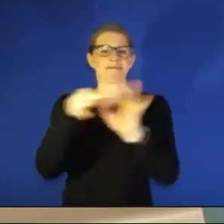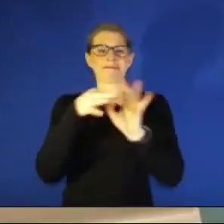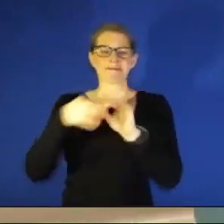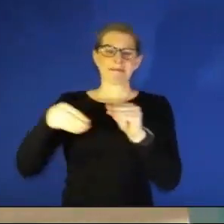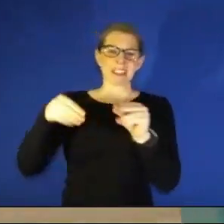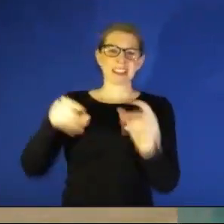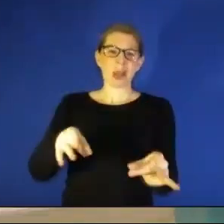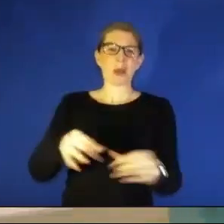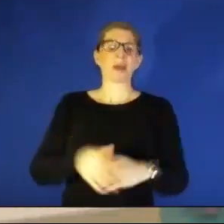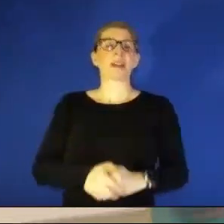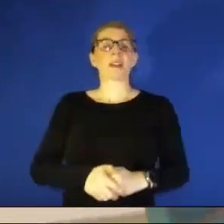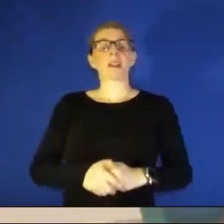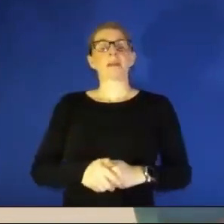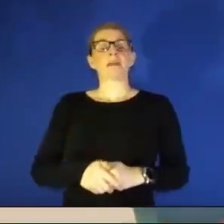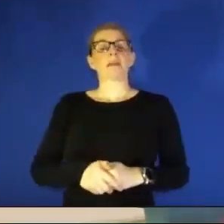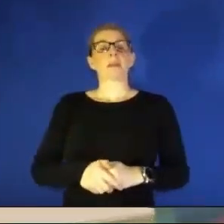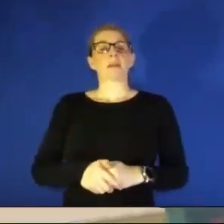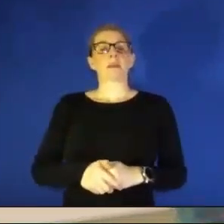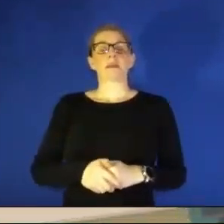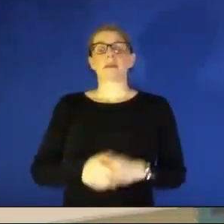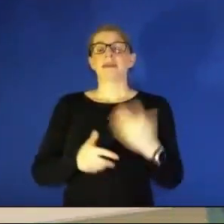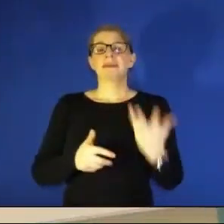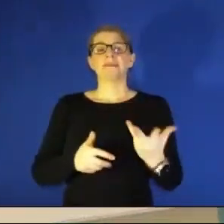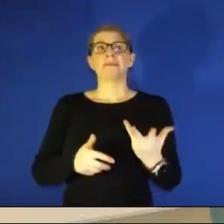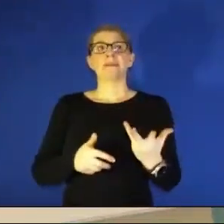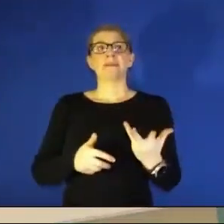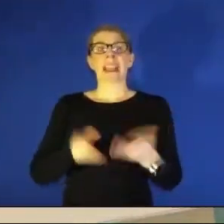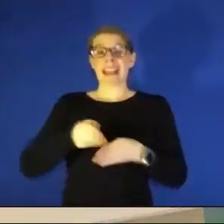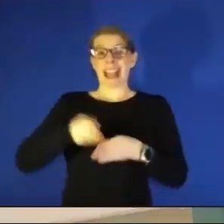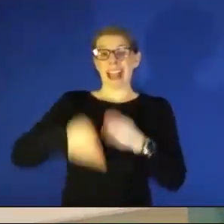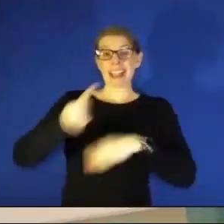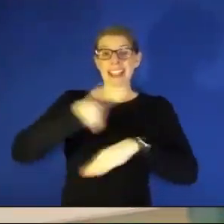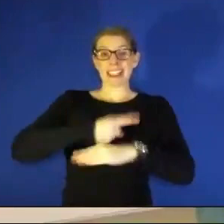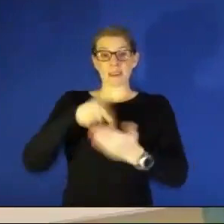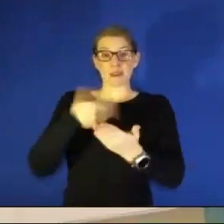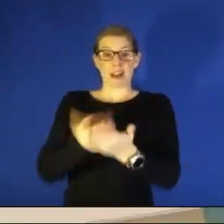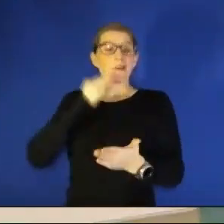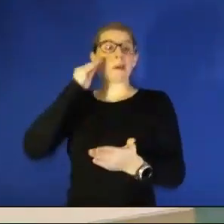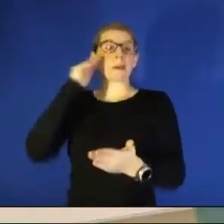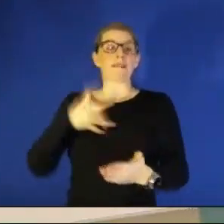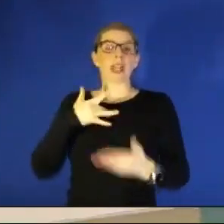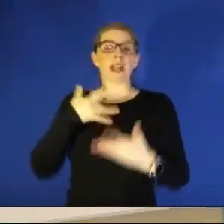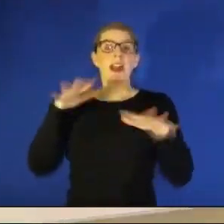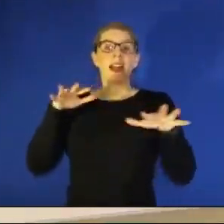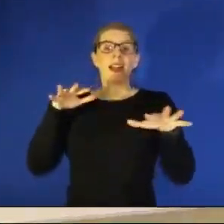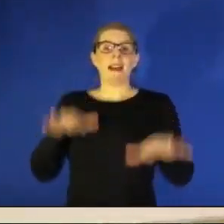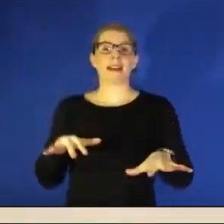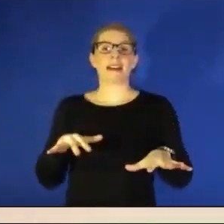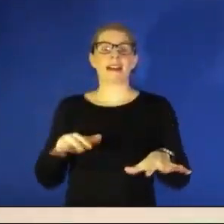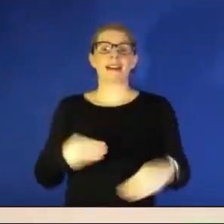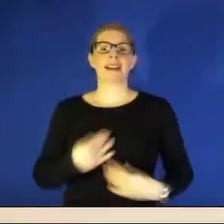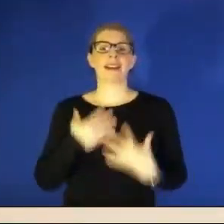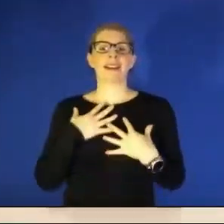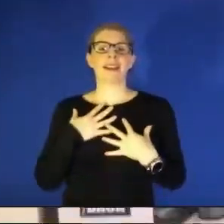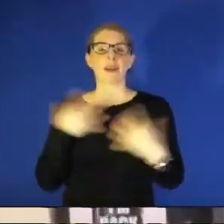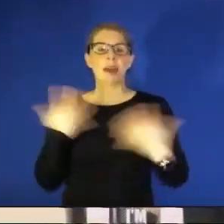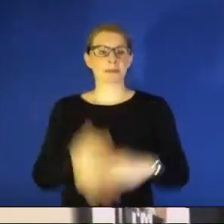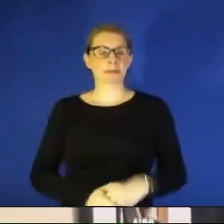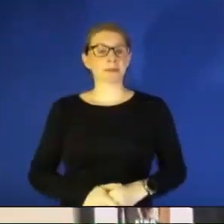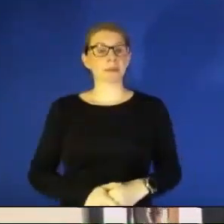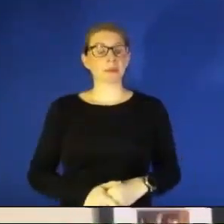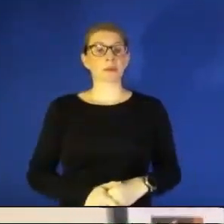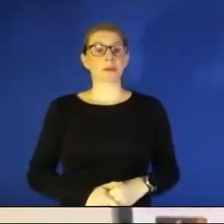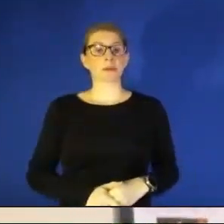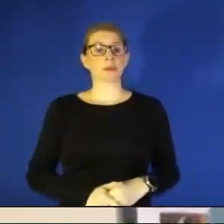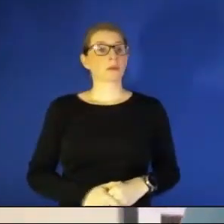most rewarding part for you at the end of the day when you get home or you take off your scrubs and you sit down on your couch? I would say just being there for